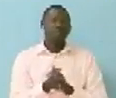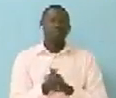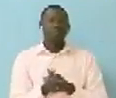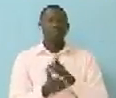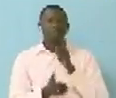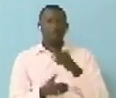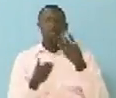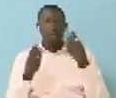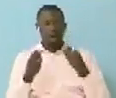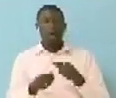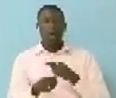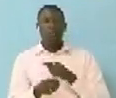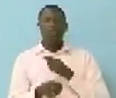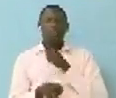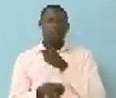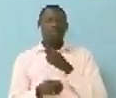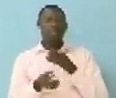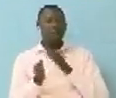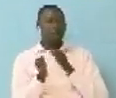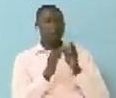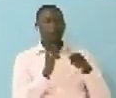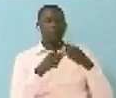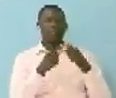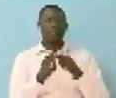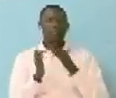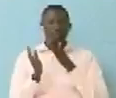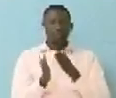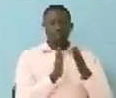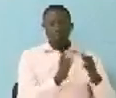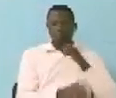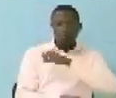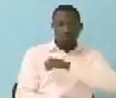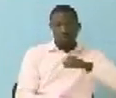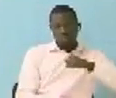That was how he explained about the coup.